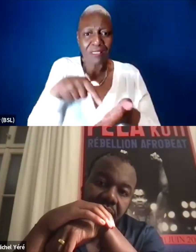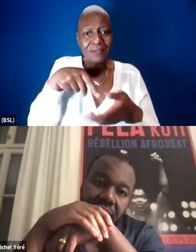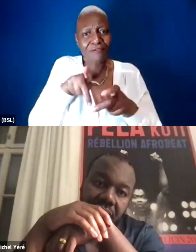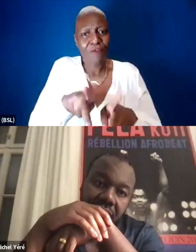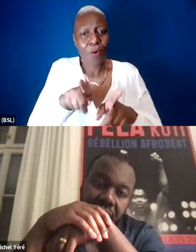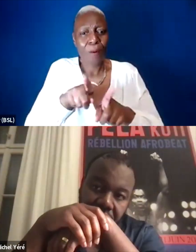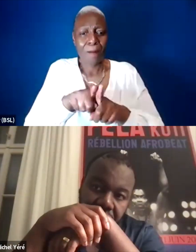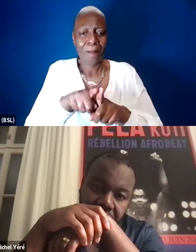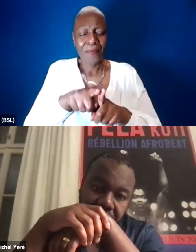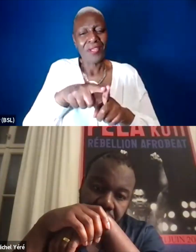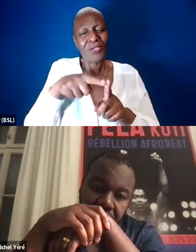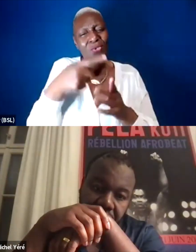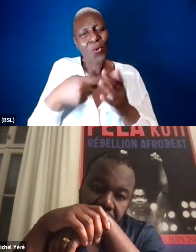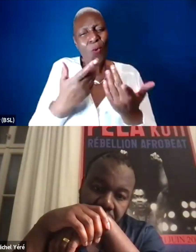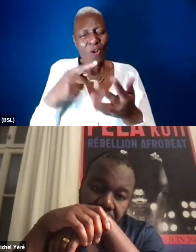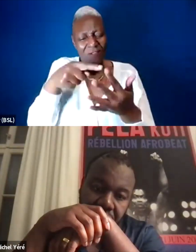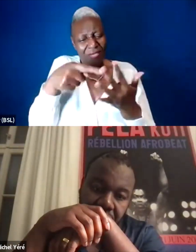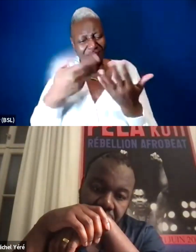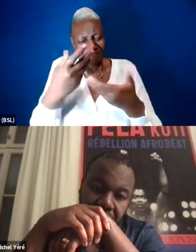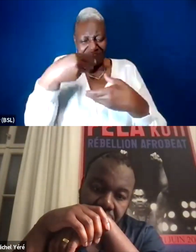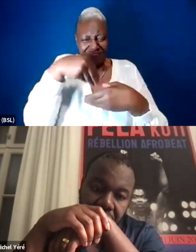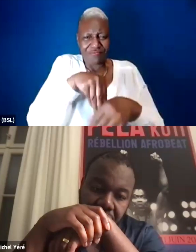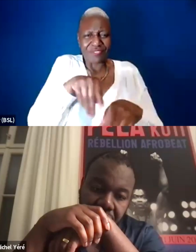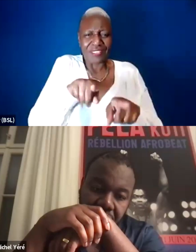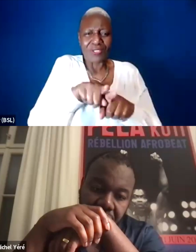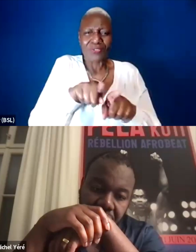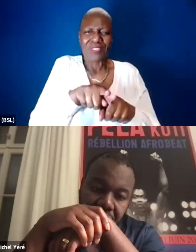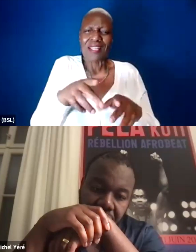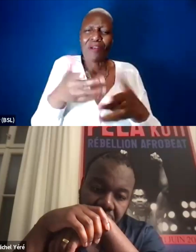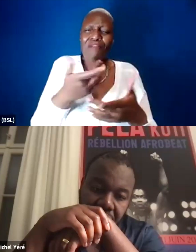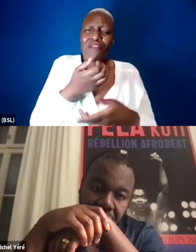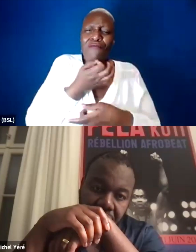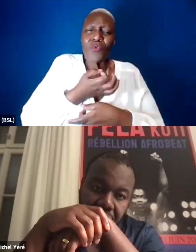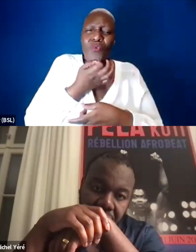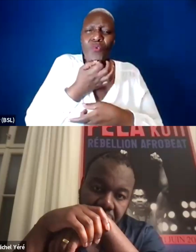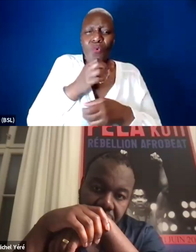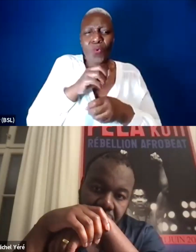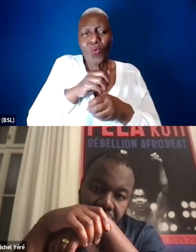wields in these poems. There are very few traces of